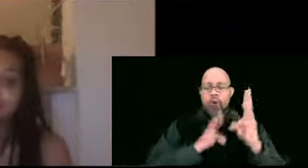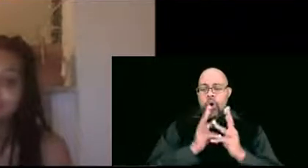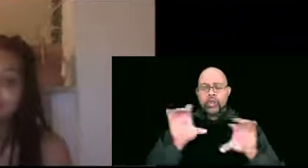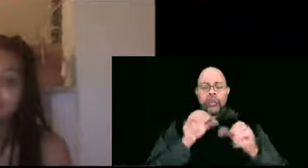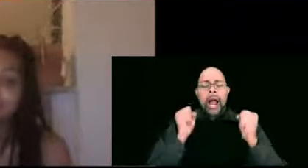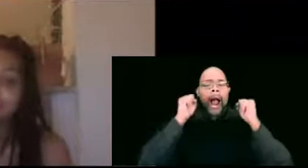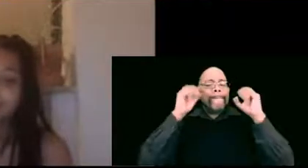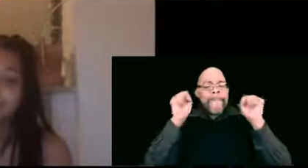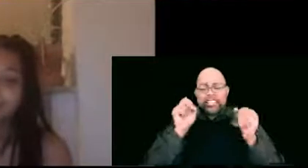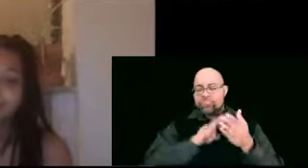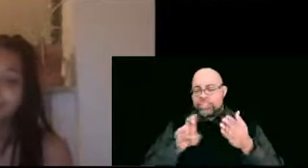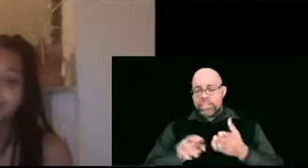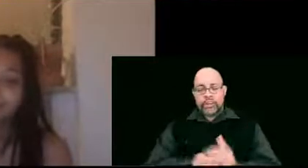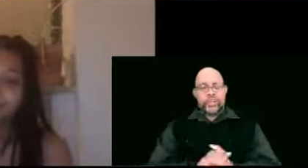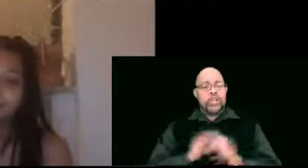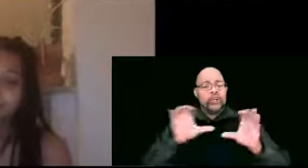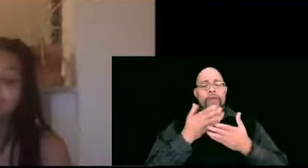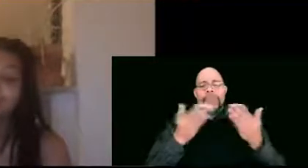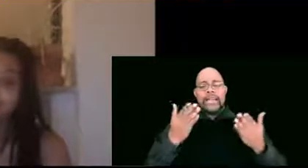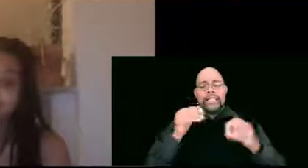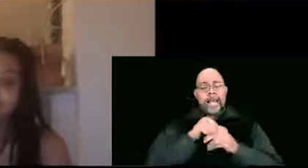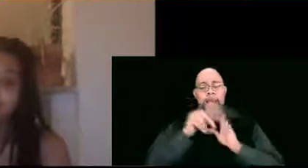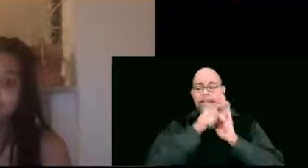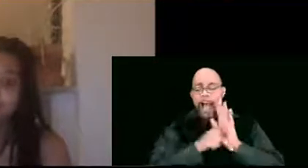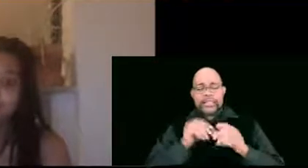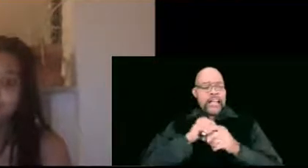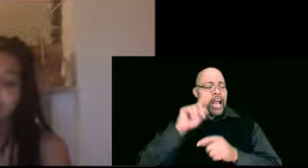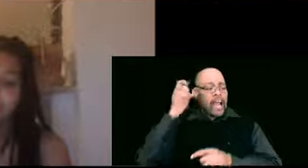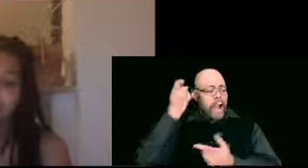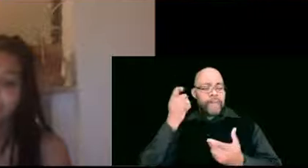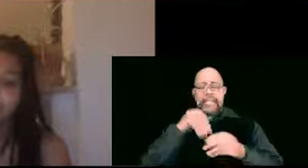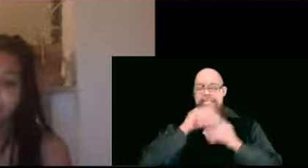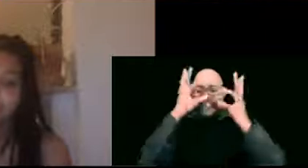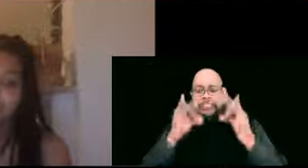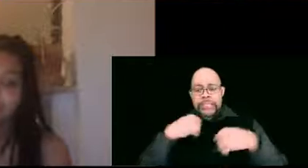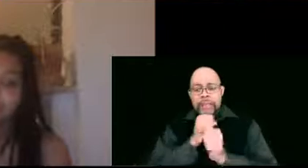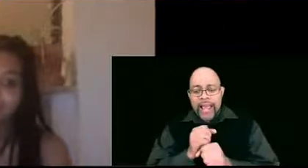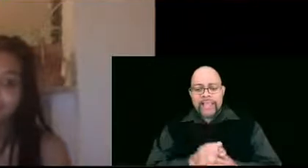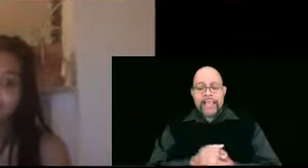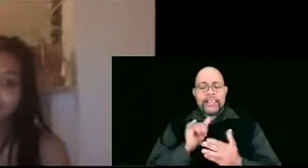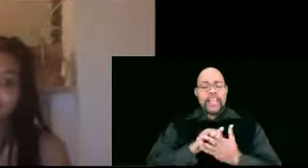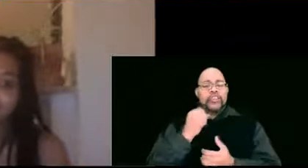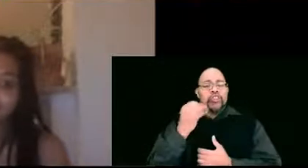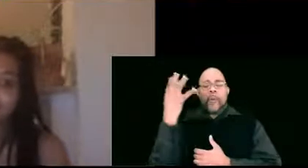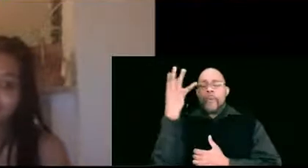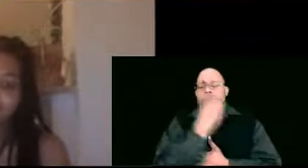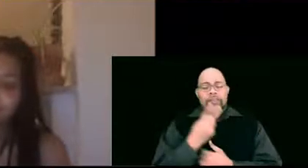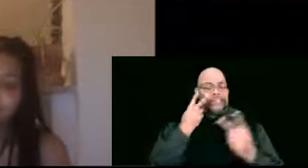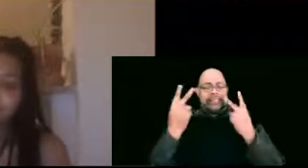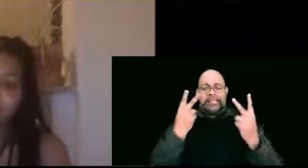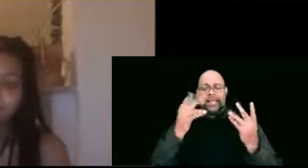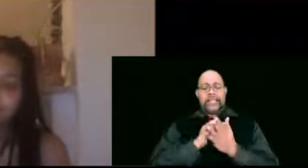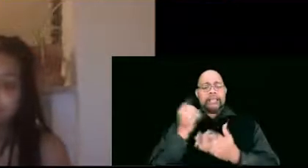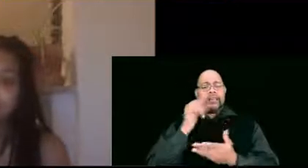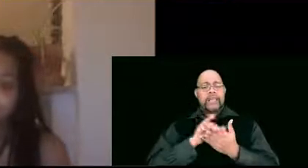the world doing amazing research, doing things in policy and government and decision making, was just so